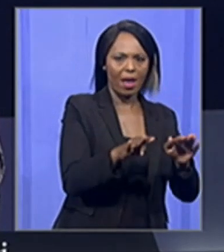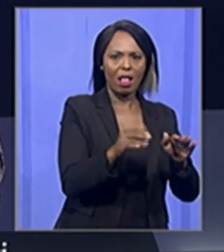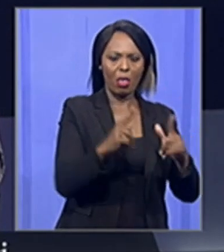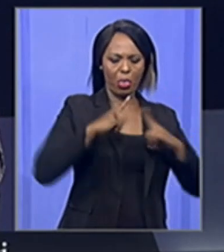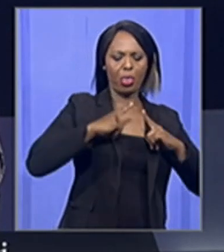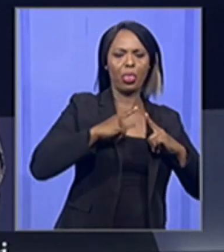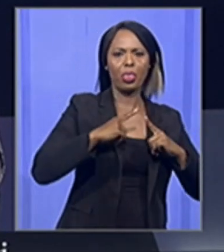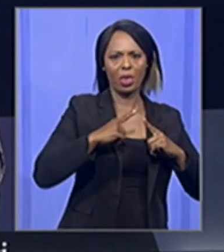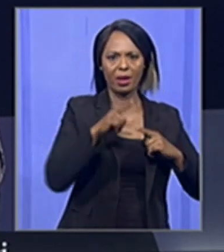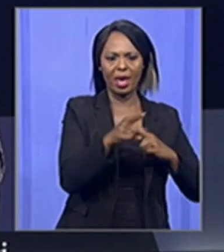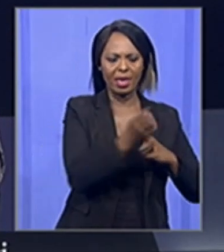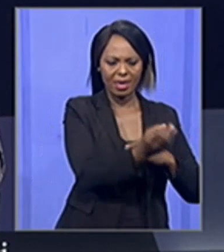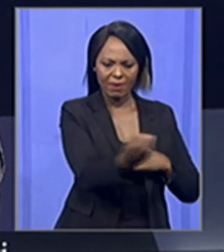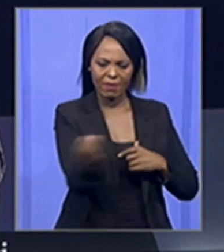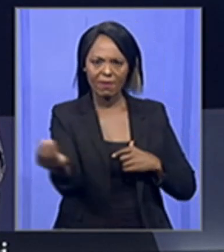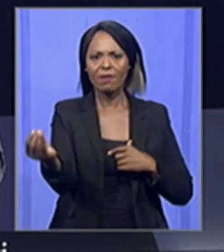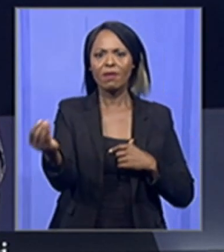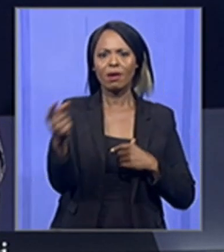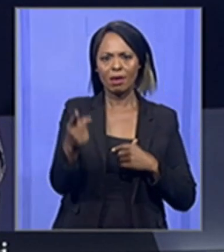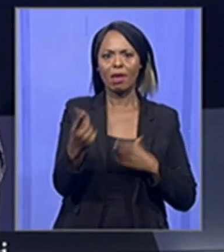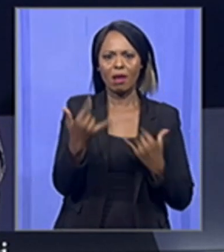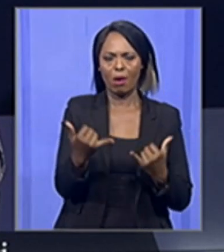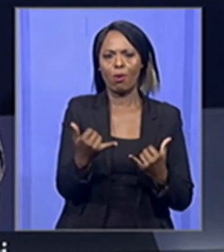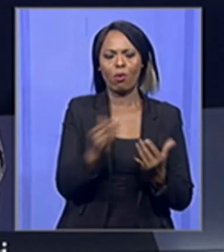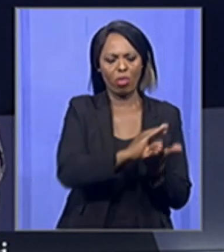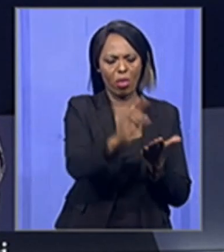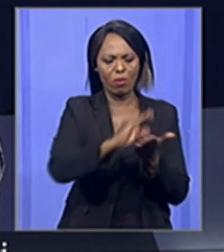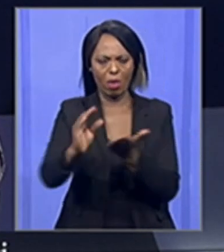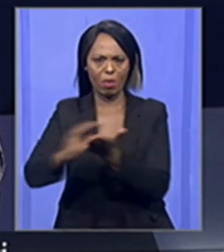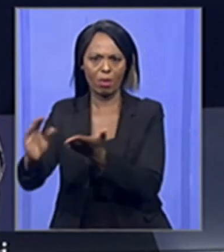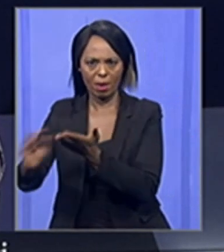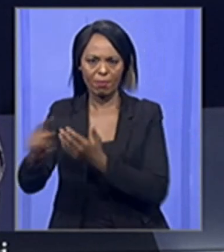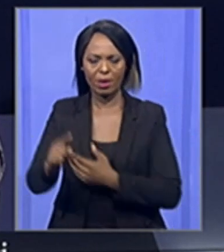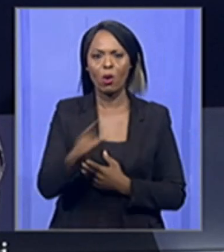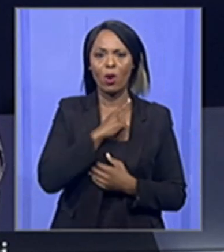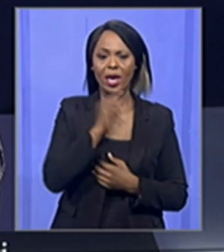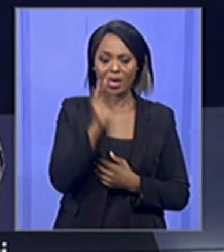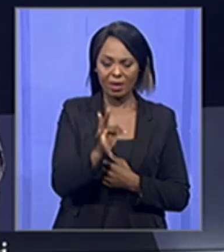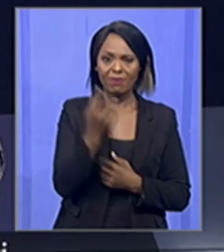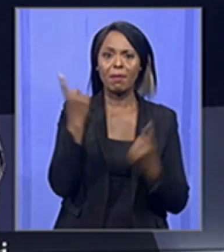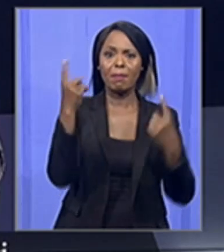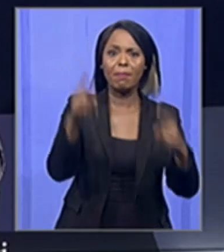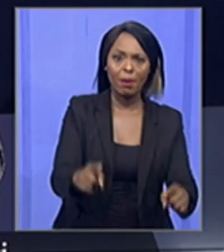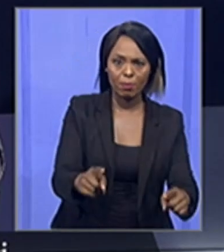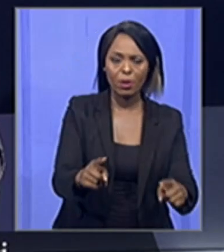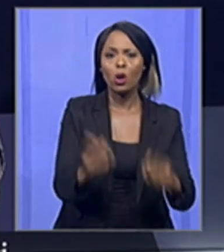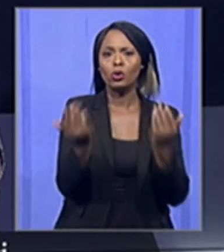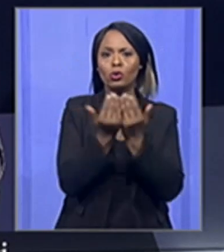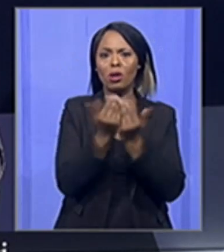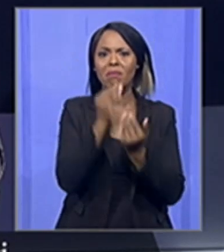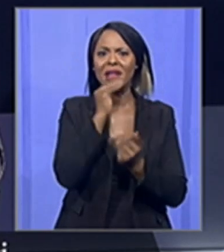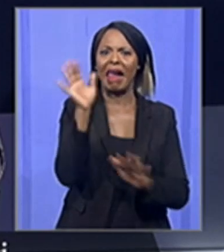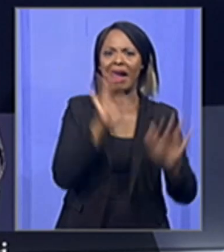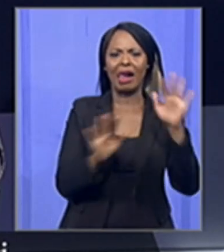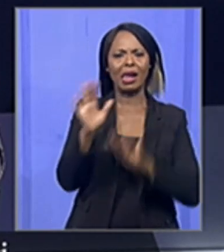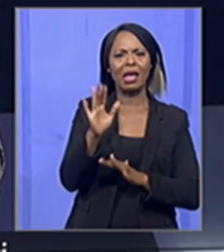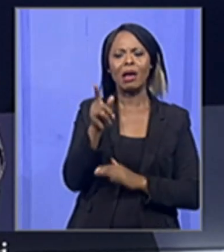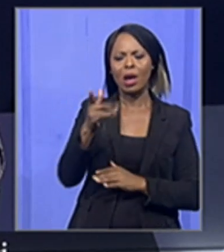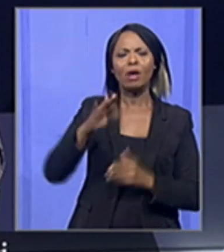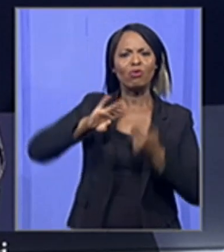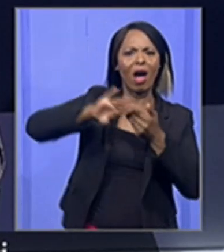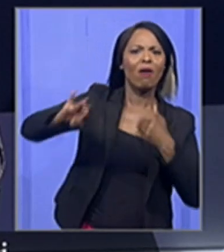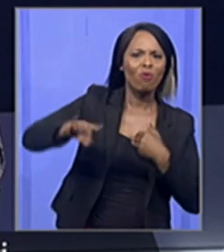mathata bana ba ba ka se kgone go ka kry-a thušo e le goreng maleba ge ba fitlha mo dikolong so re